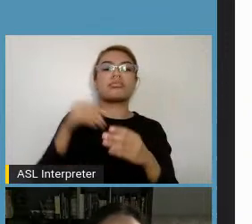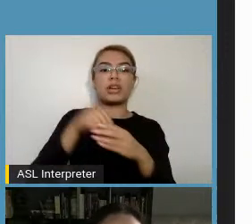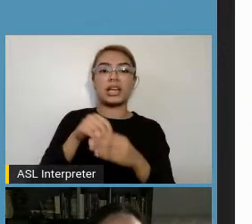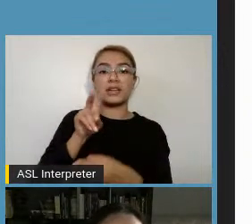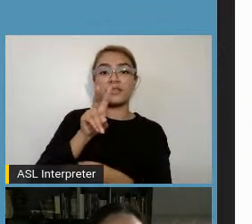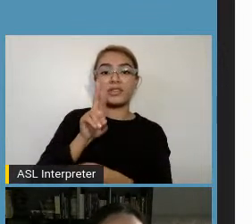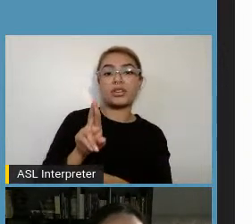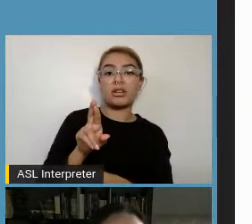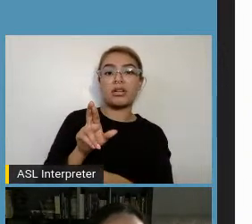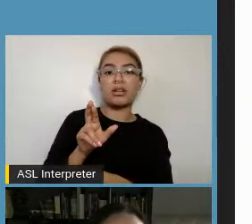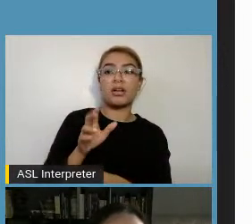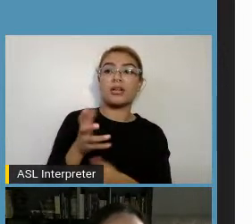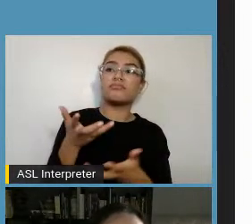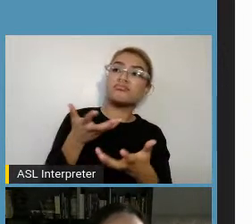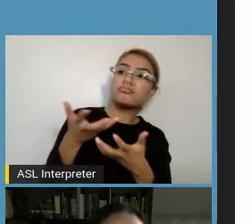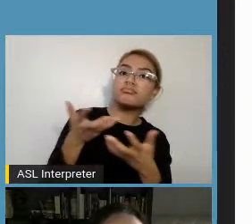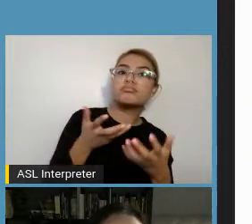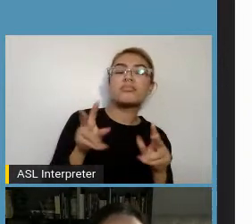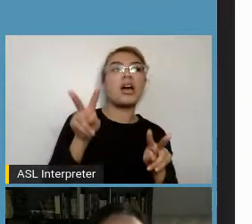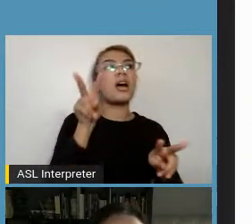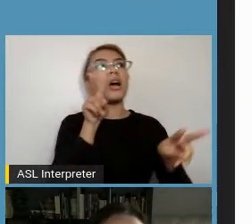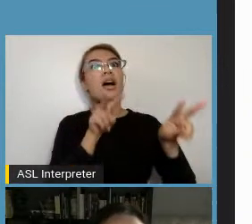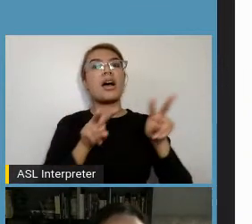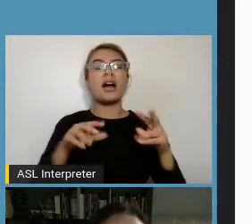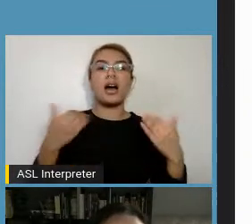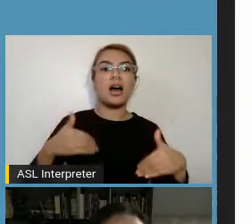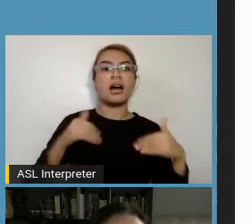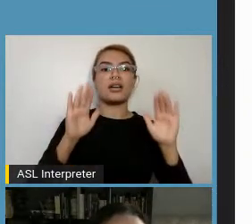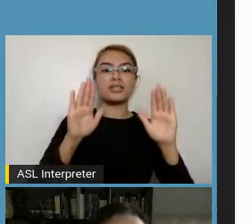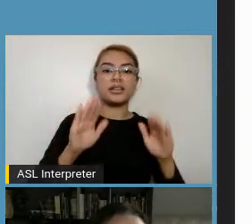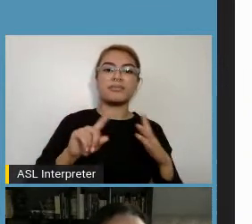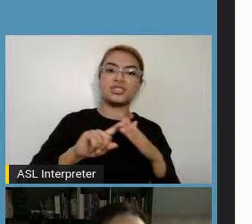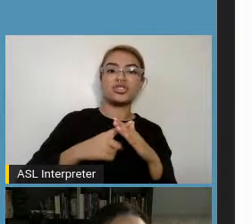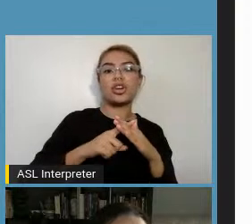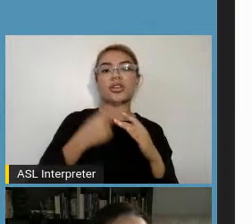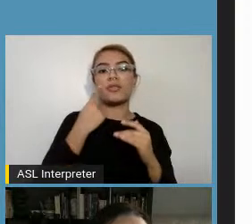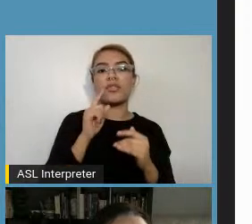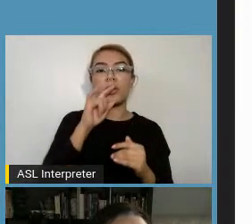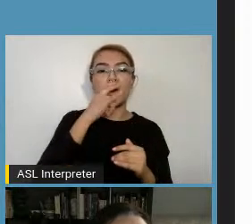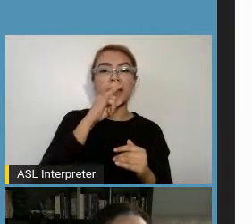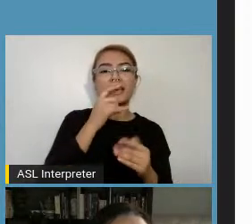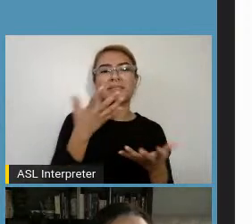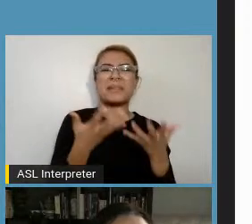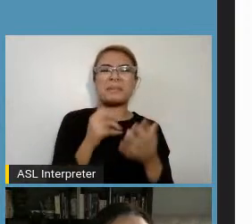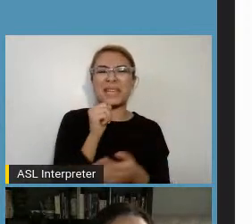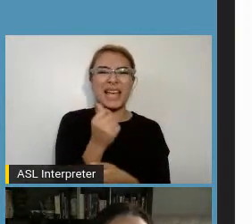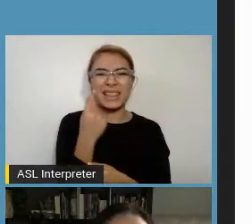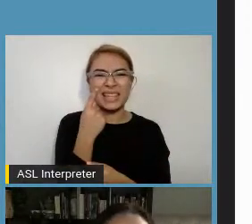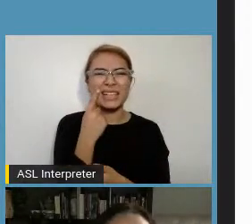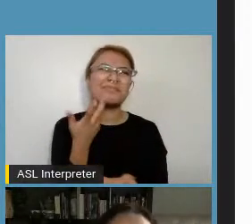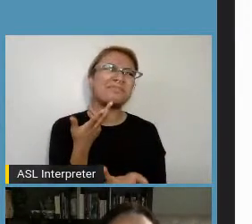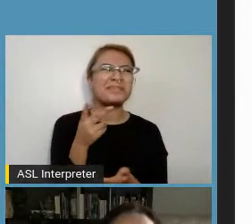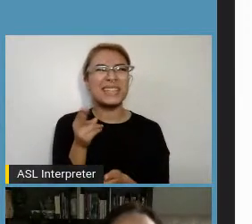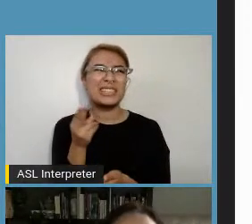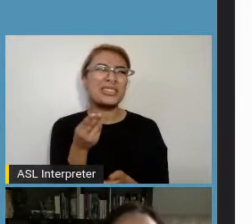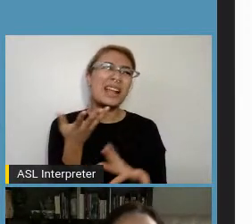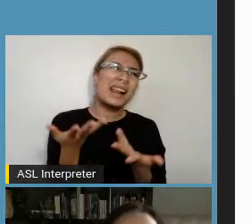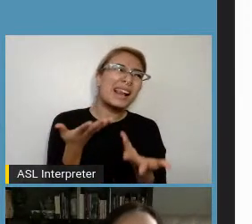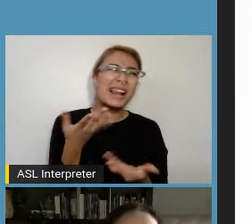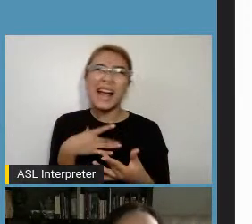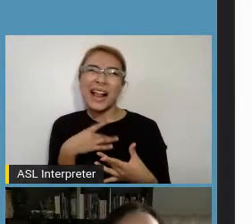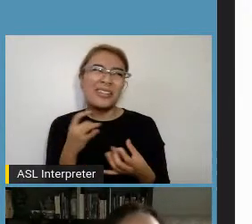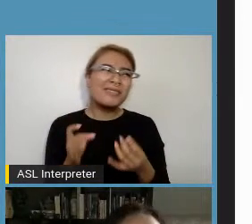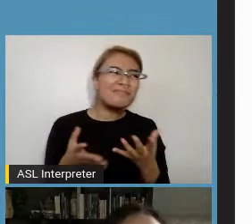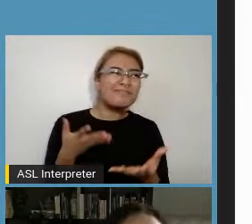a really great starter for a lot of kids that might not think that they love history. But